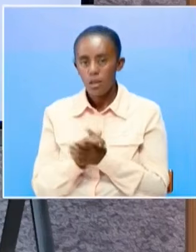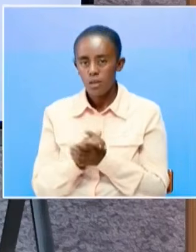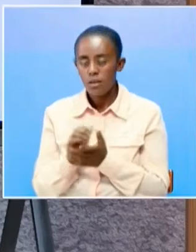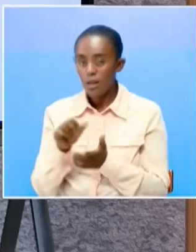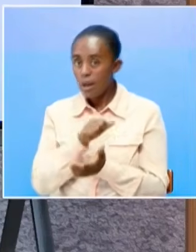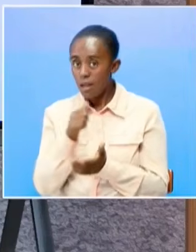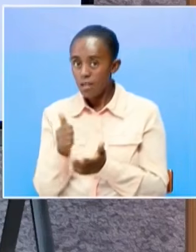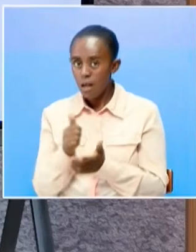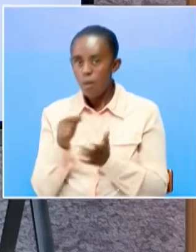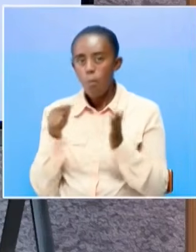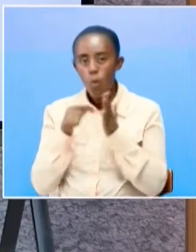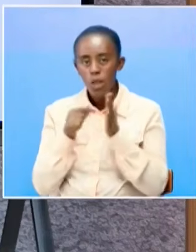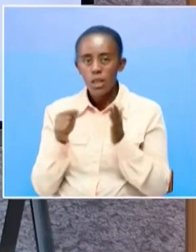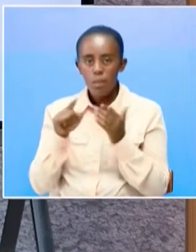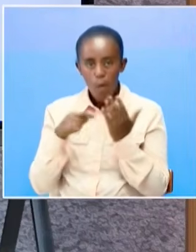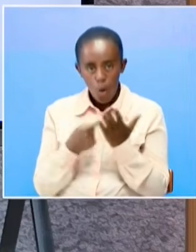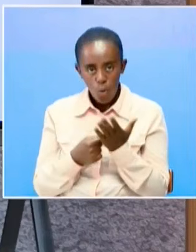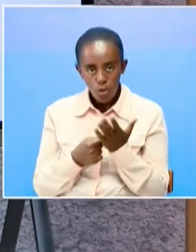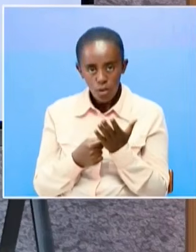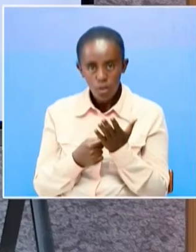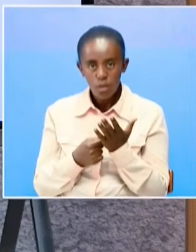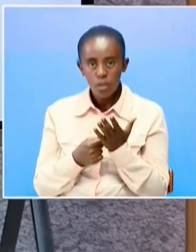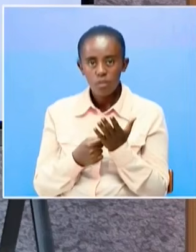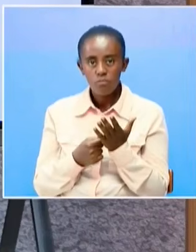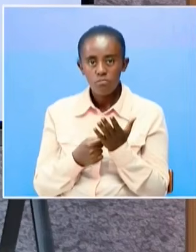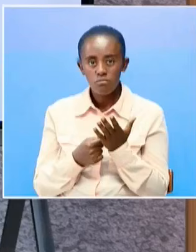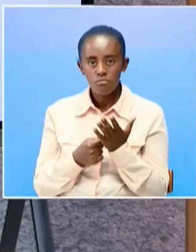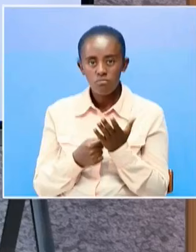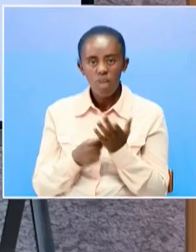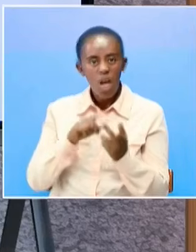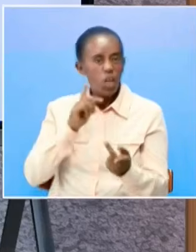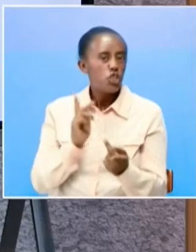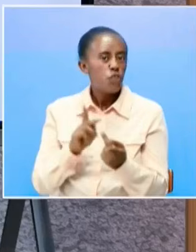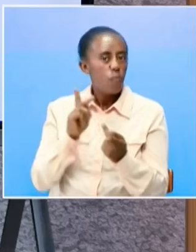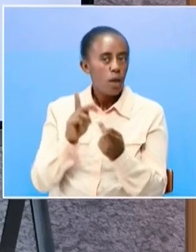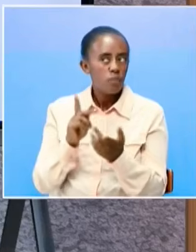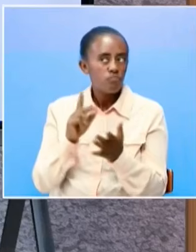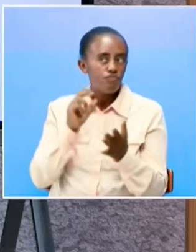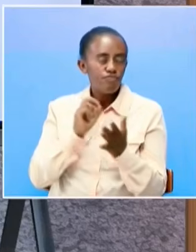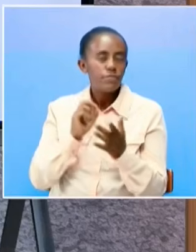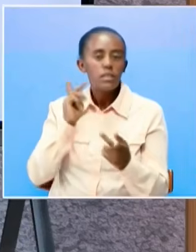Another point is about achievements. The achievement or a